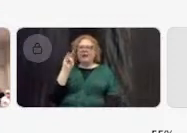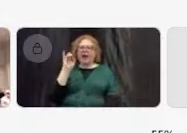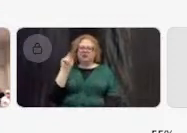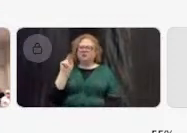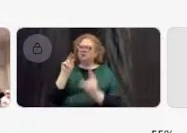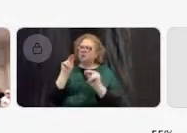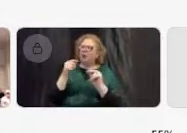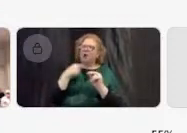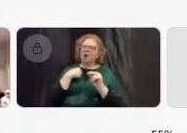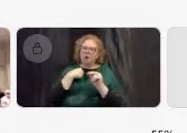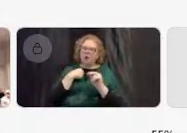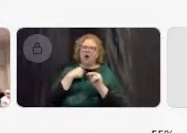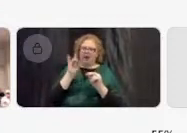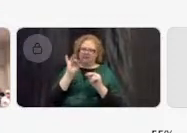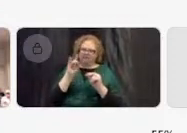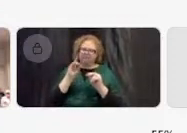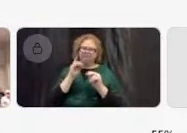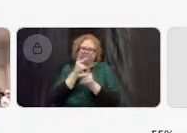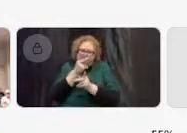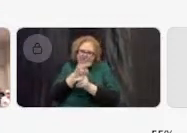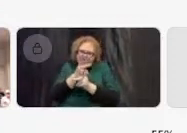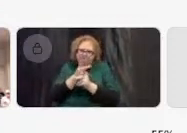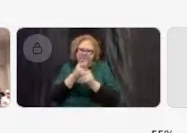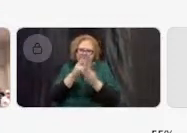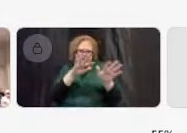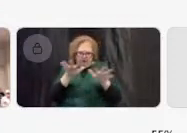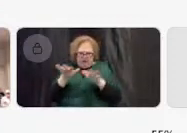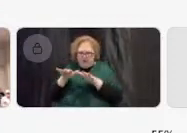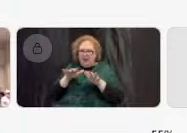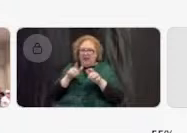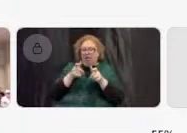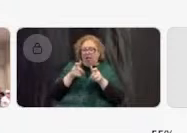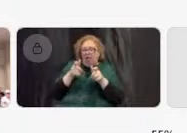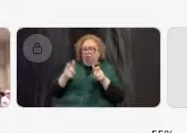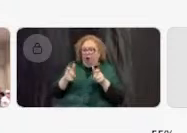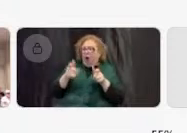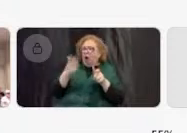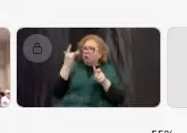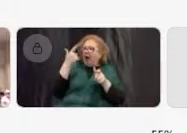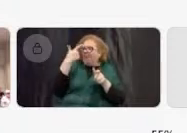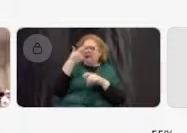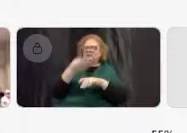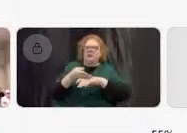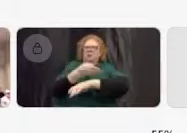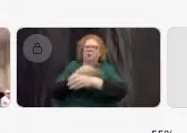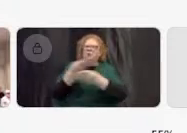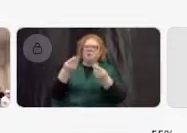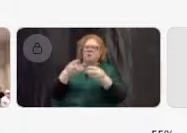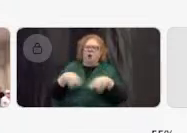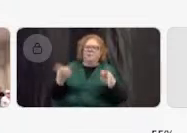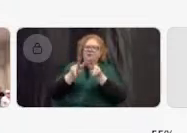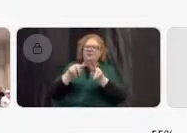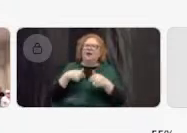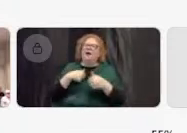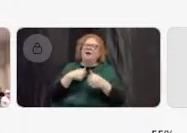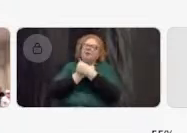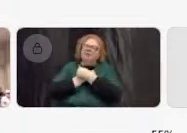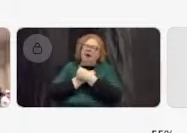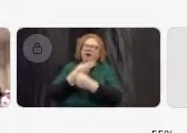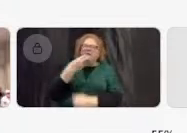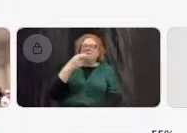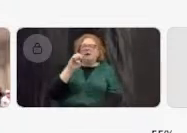house itself just to improve property values. I love the Heights. I love Little Rock, and I ask that you decline